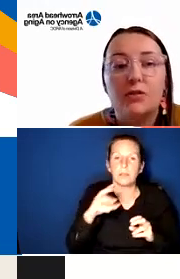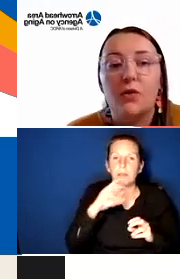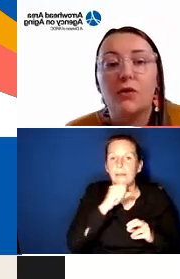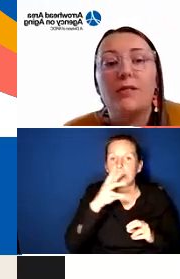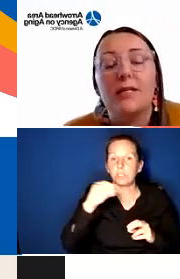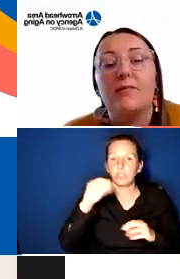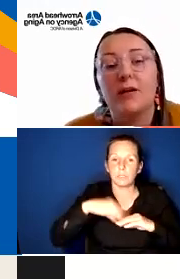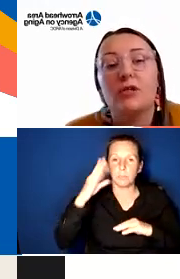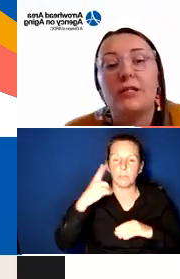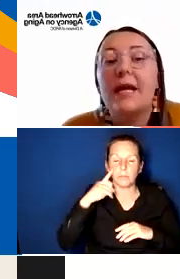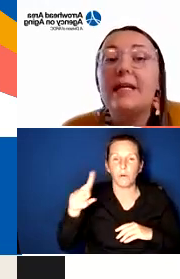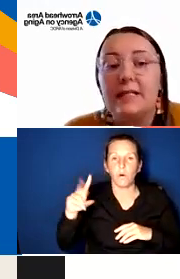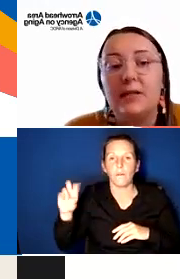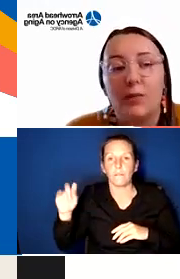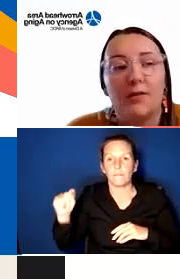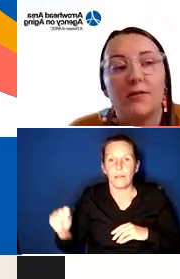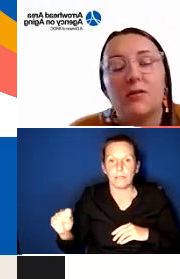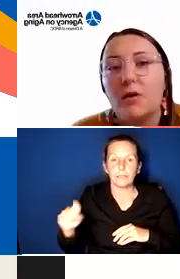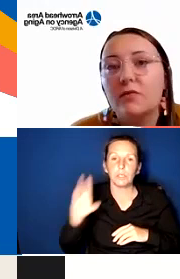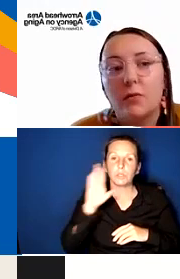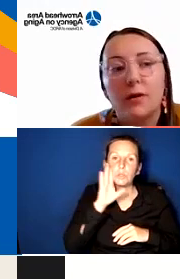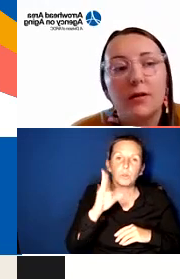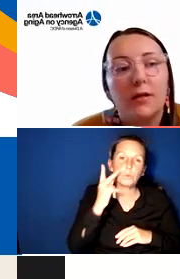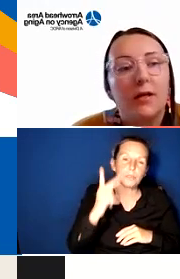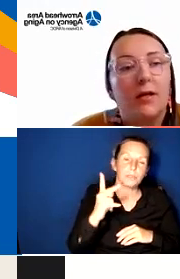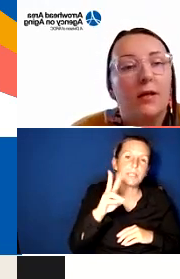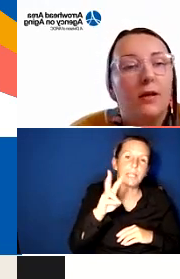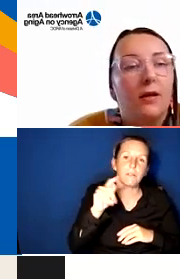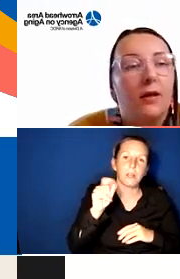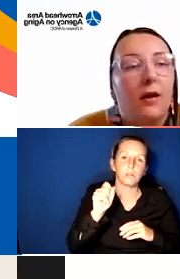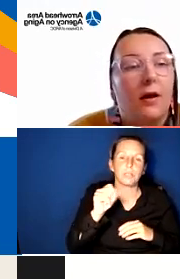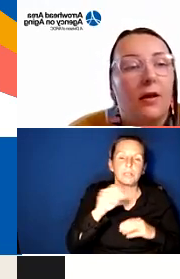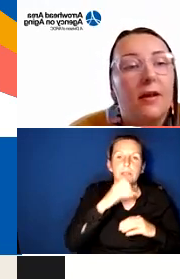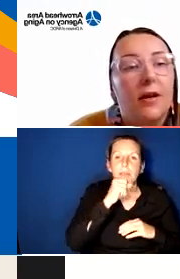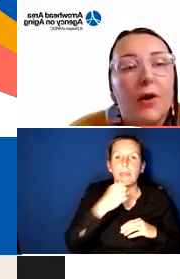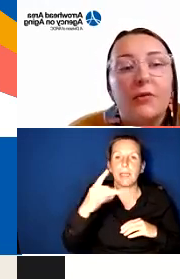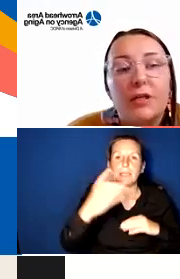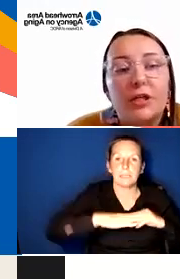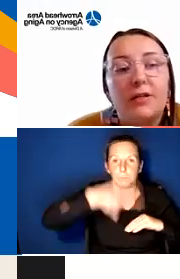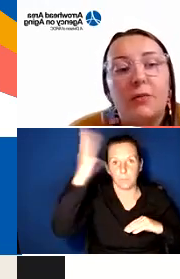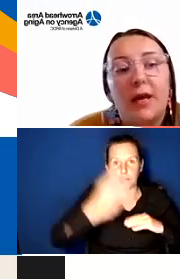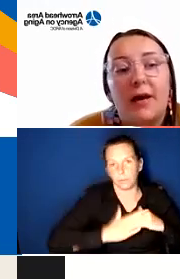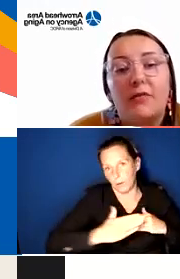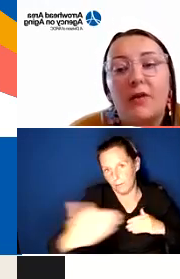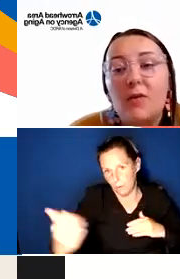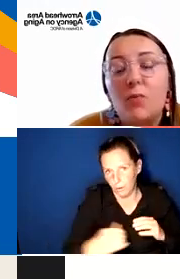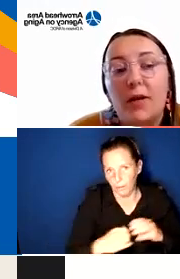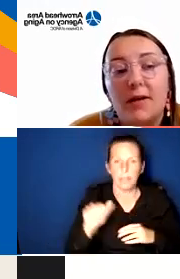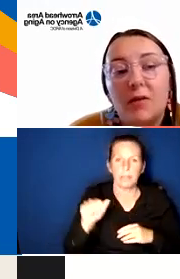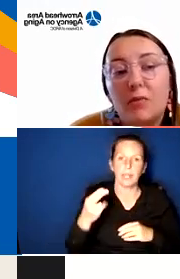veterans. So you'll be seeing veterans 18 plus going forward. In the Arrowhead region, we